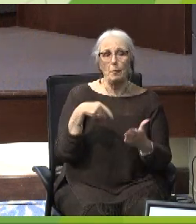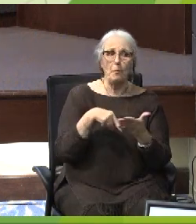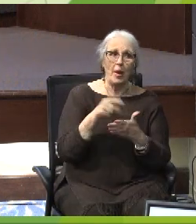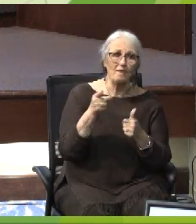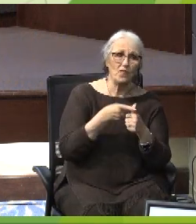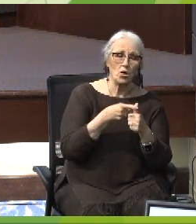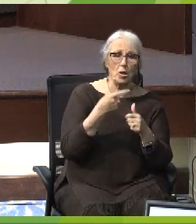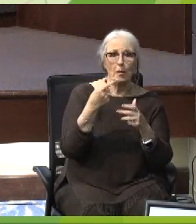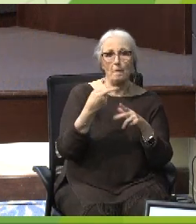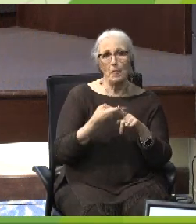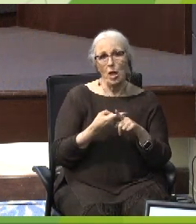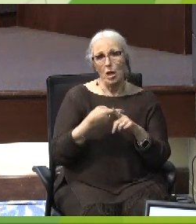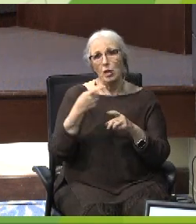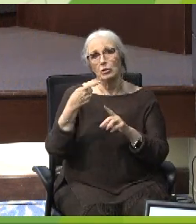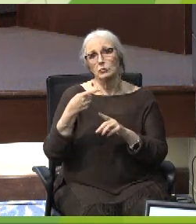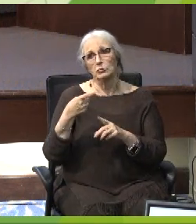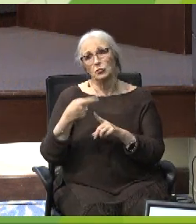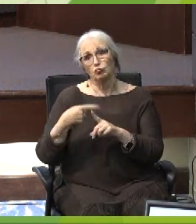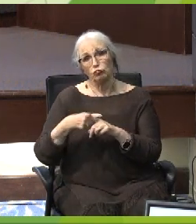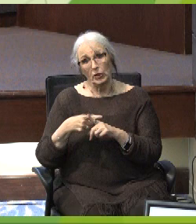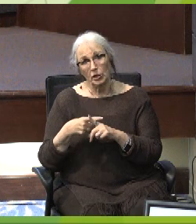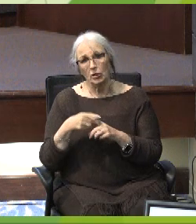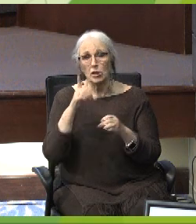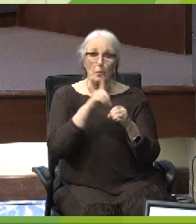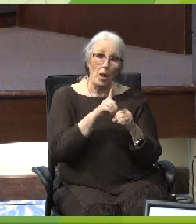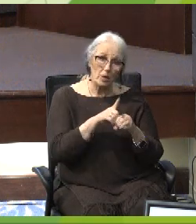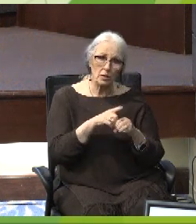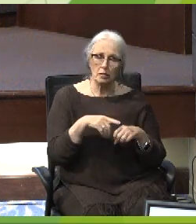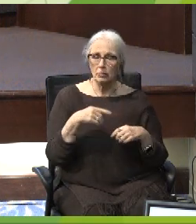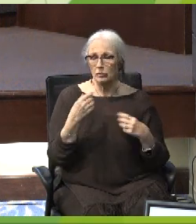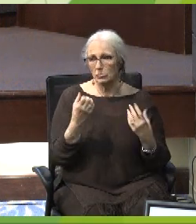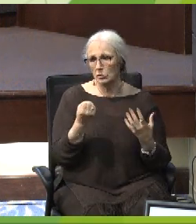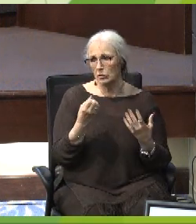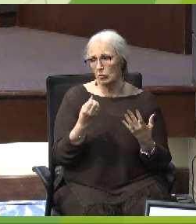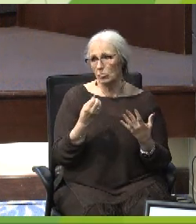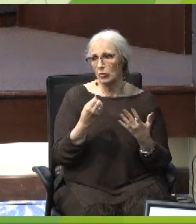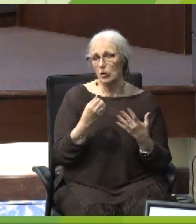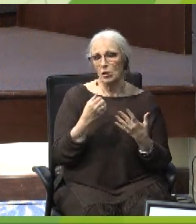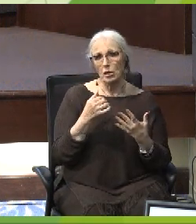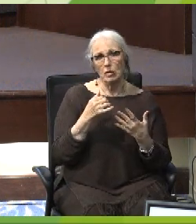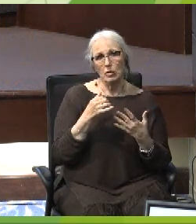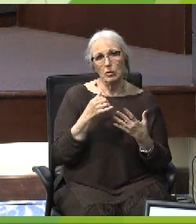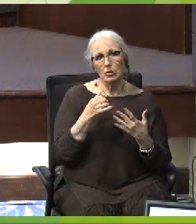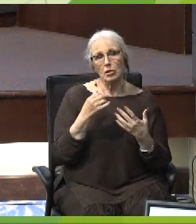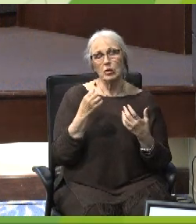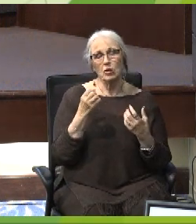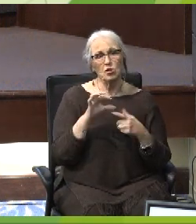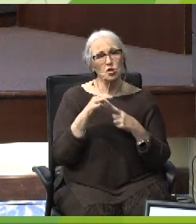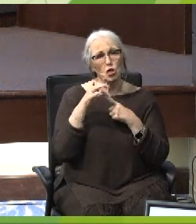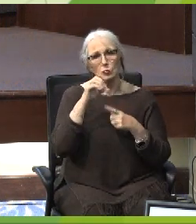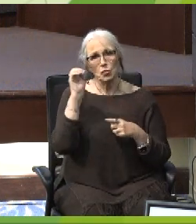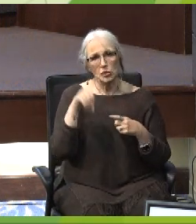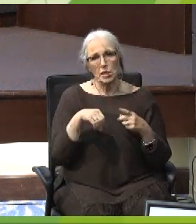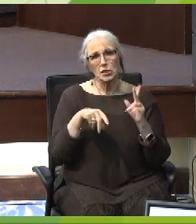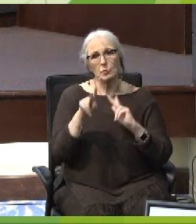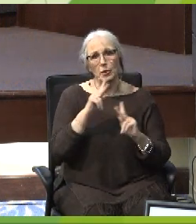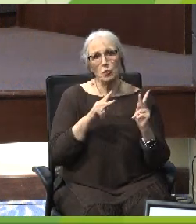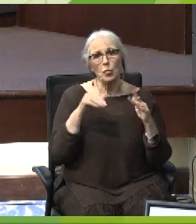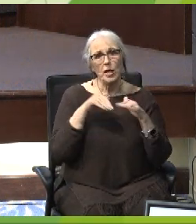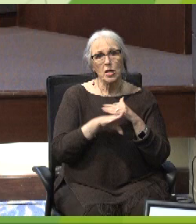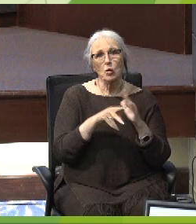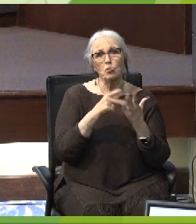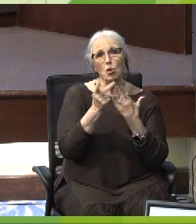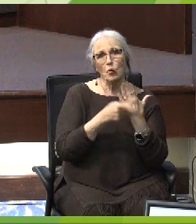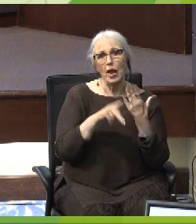for an individual. One of the caveats of this program is that a certain percentage of these people who are entering this program have